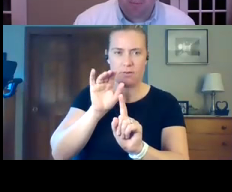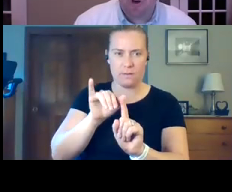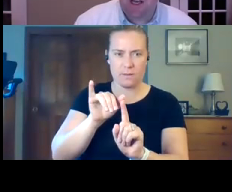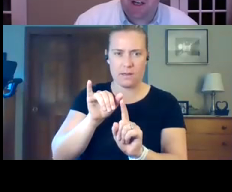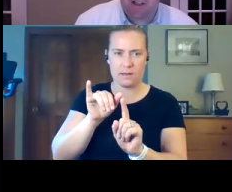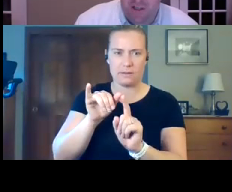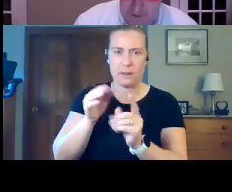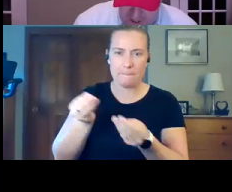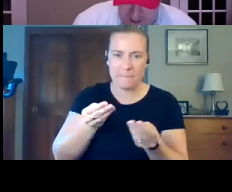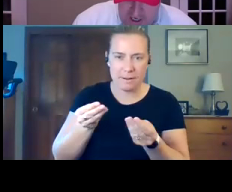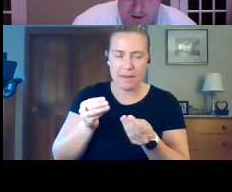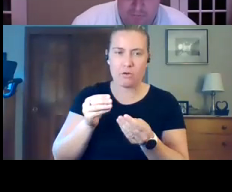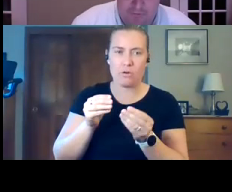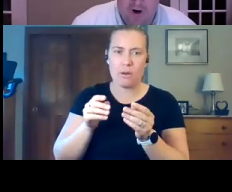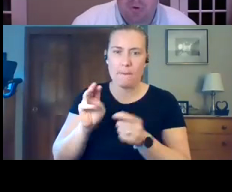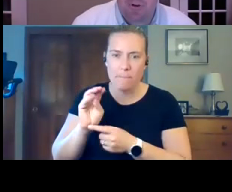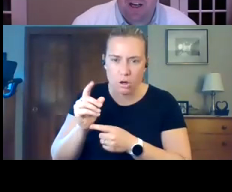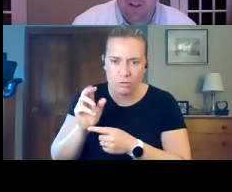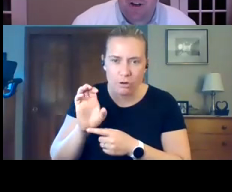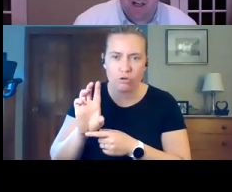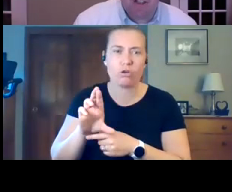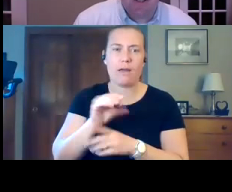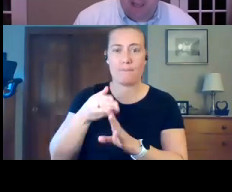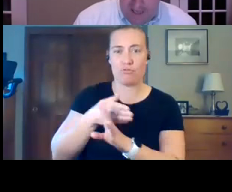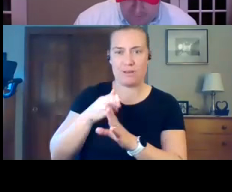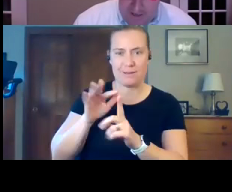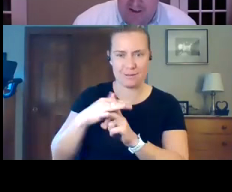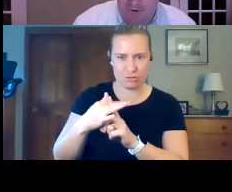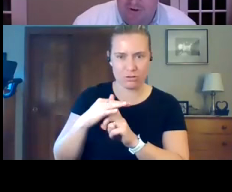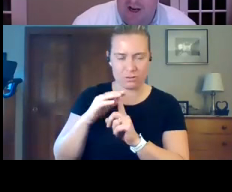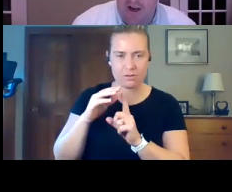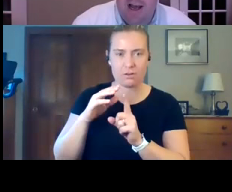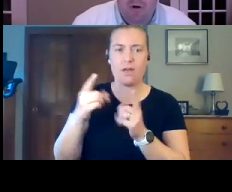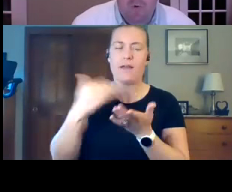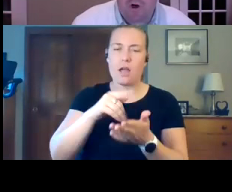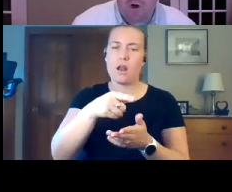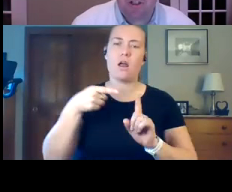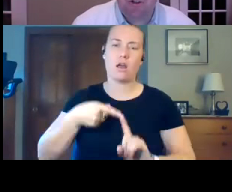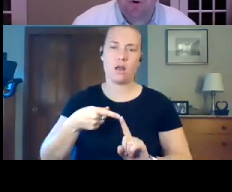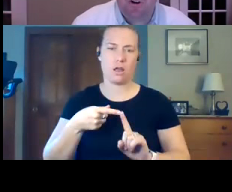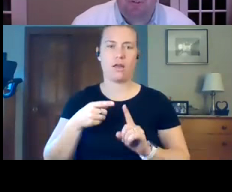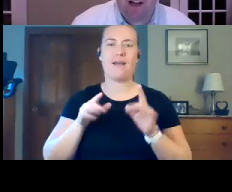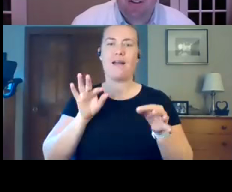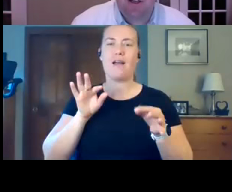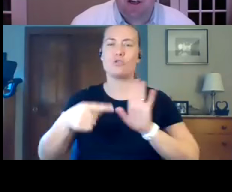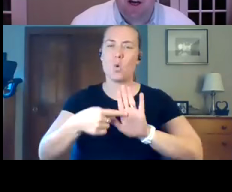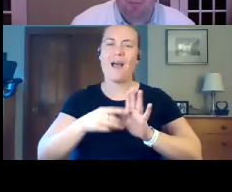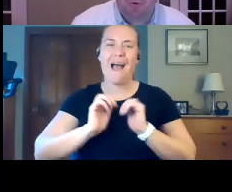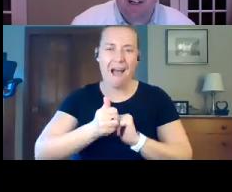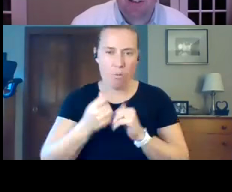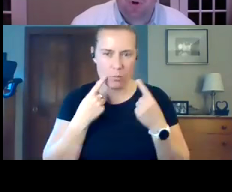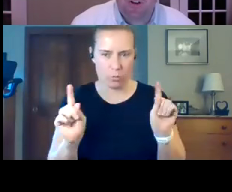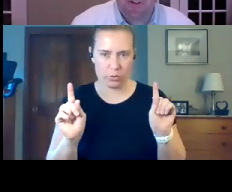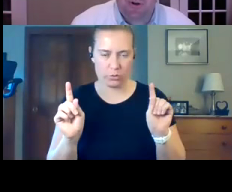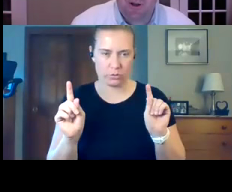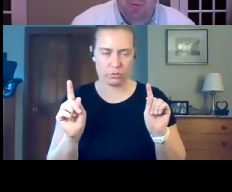and preconditions for implementation strategies that, again, is meant to demonstrate how it works to affect